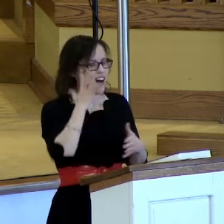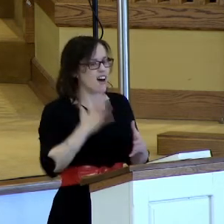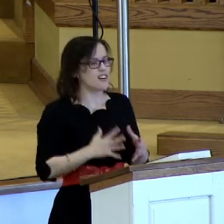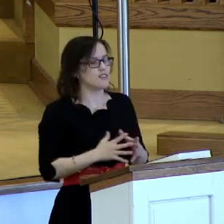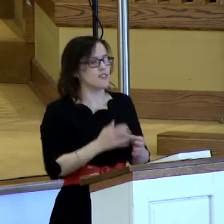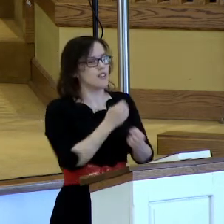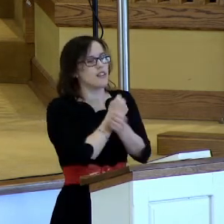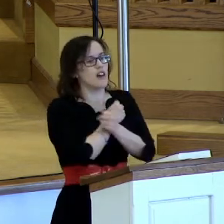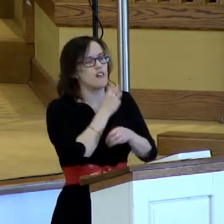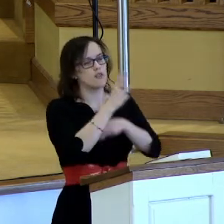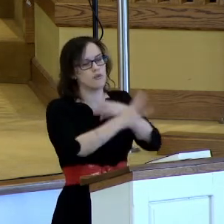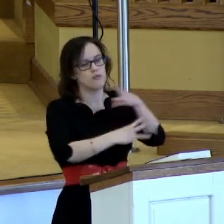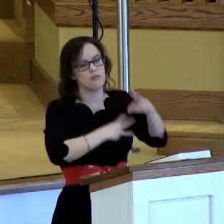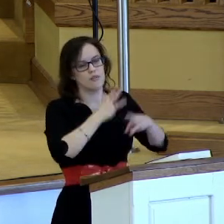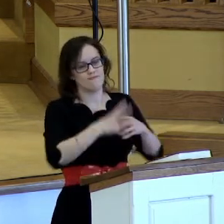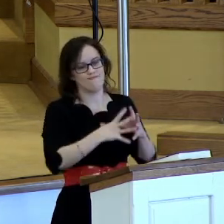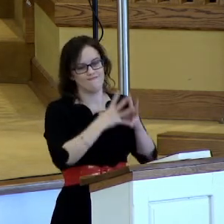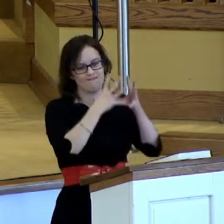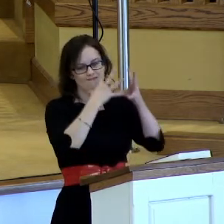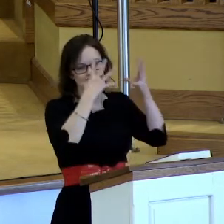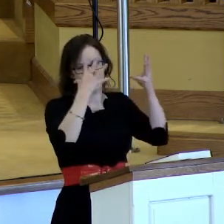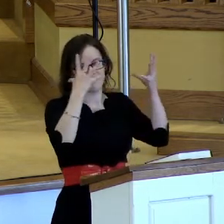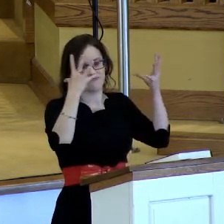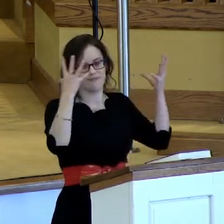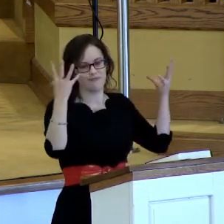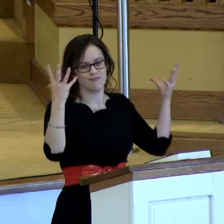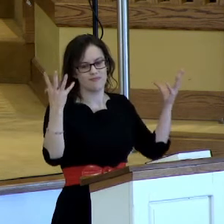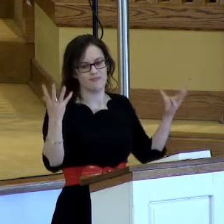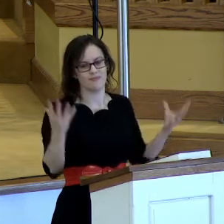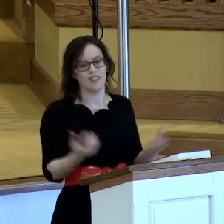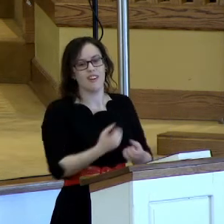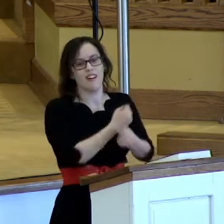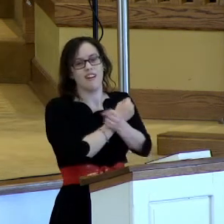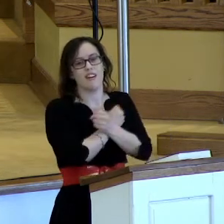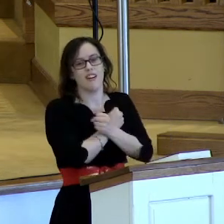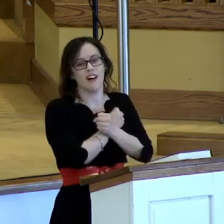God so loved the world.